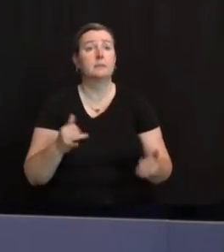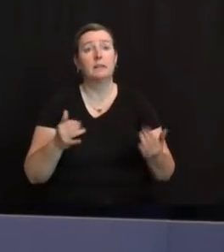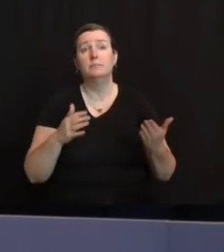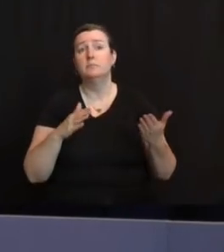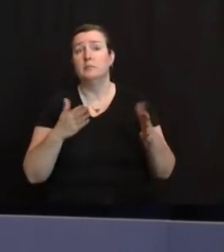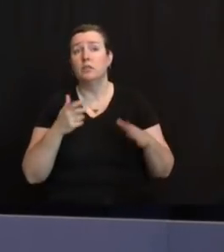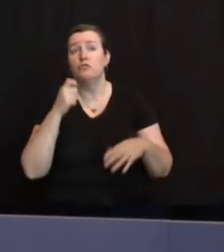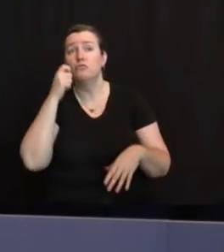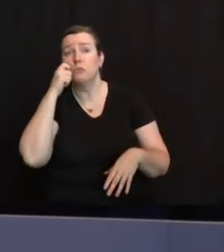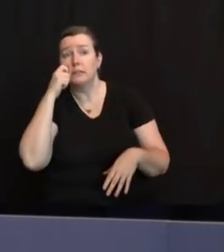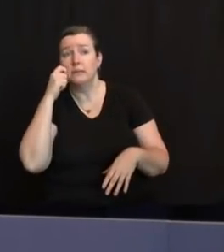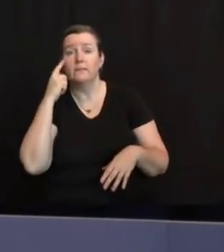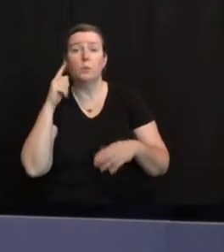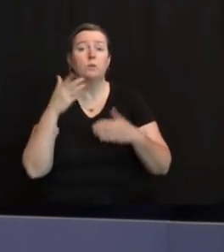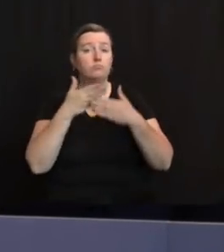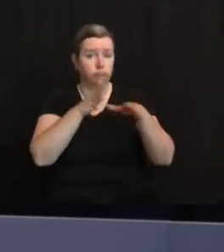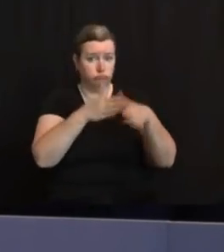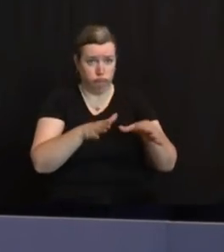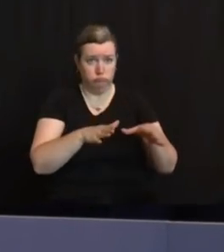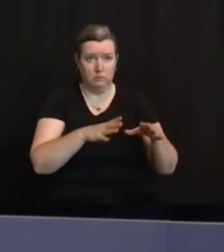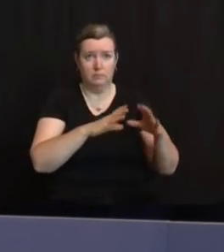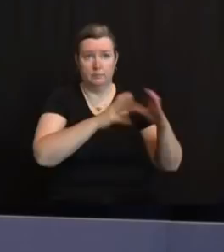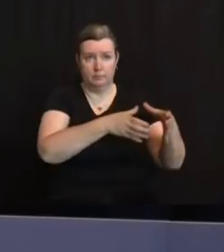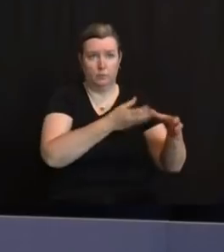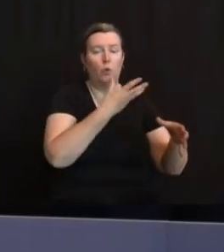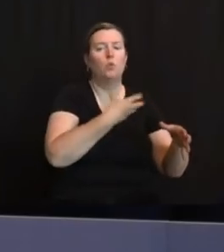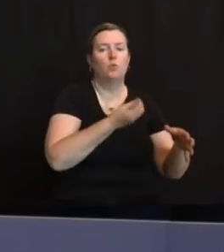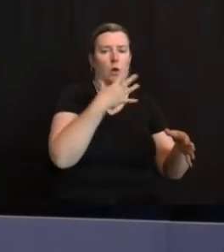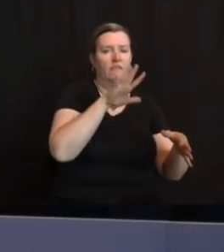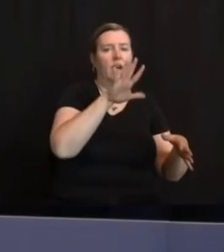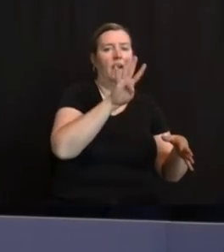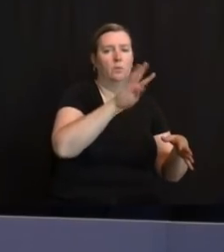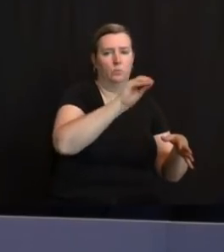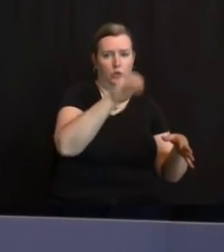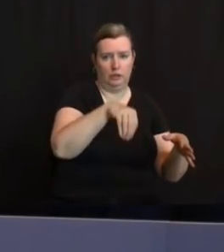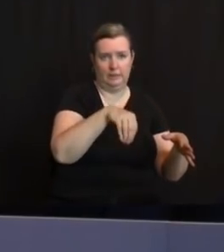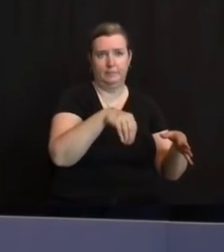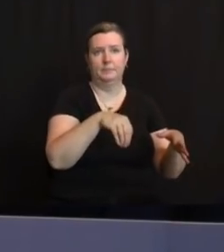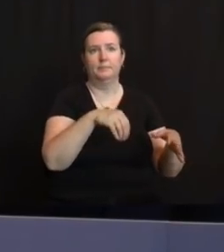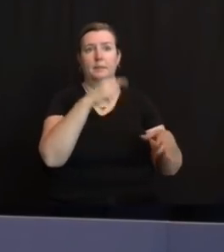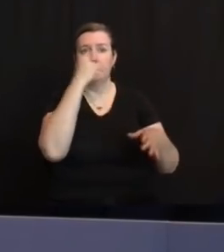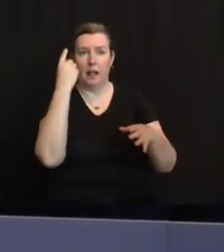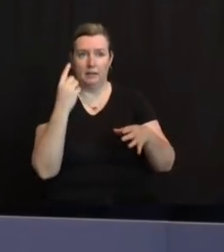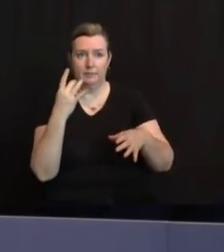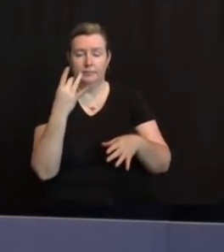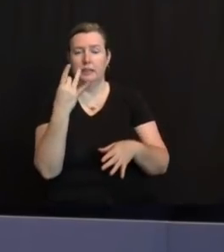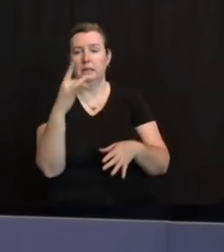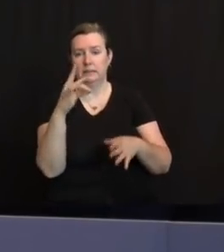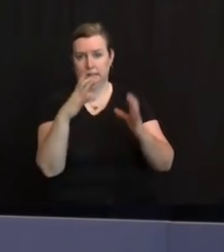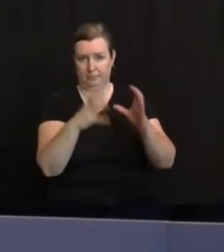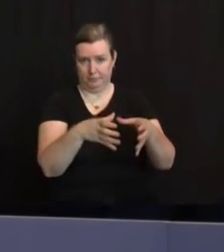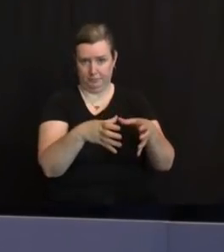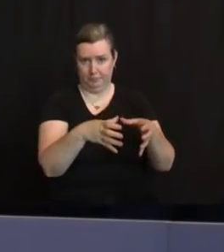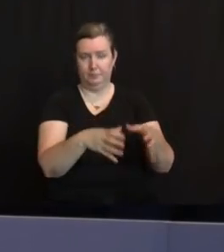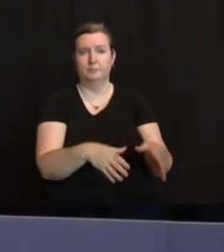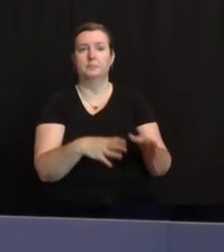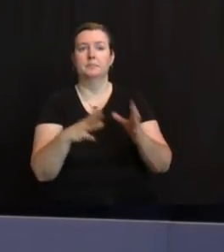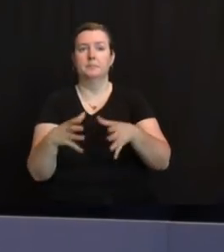and ethnicity is white 54%, Black 18.3%,